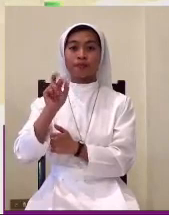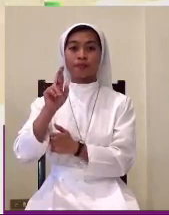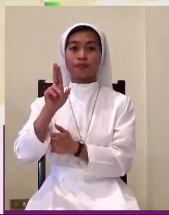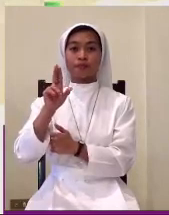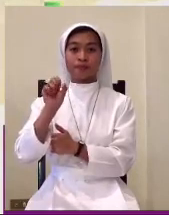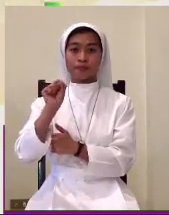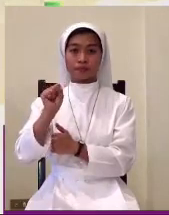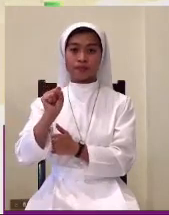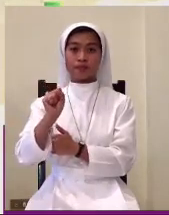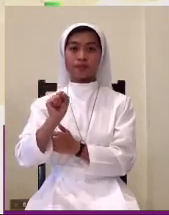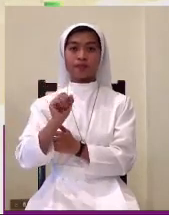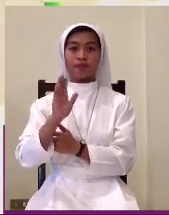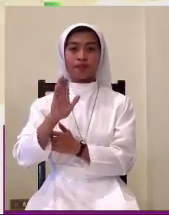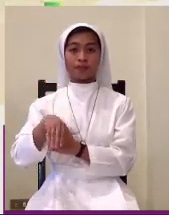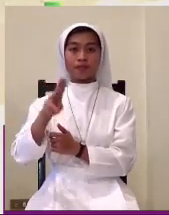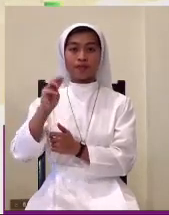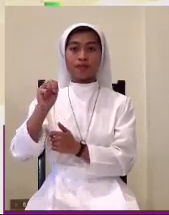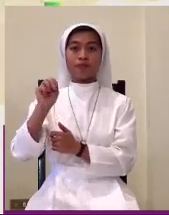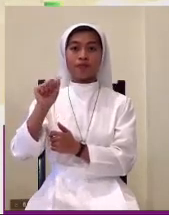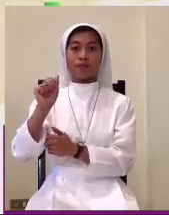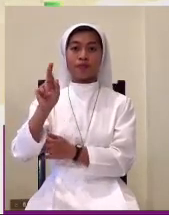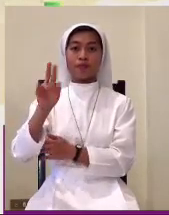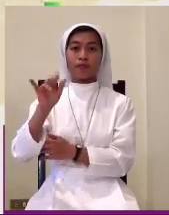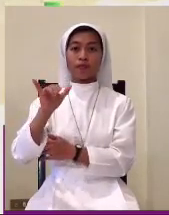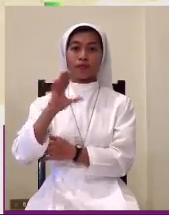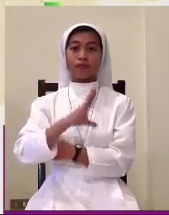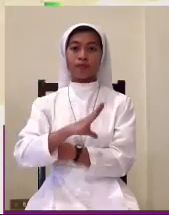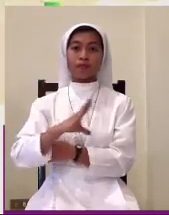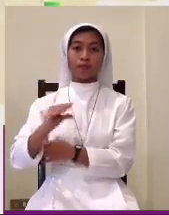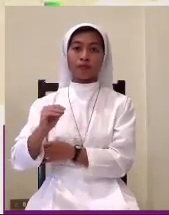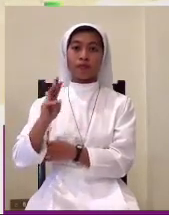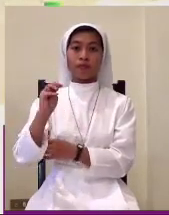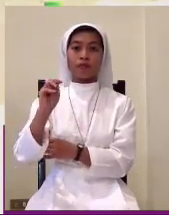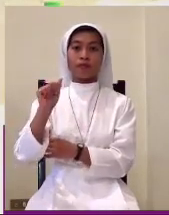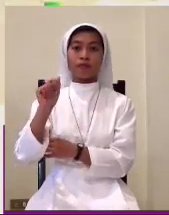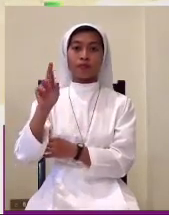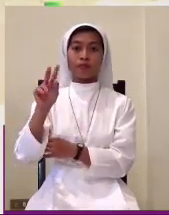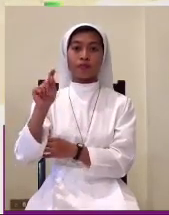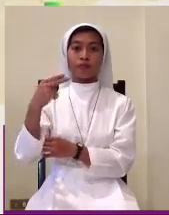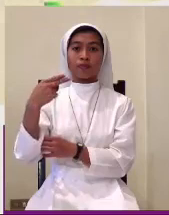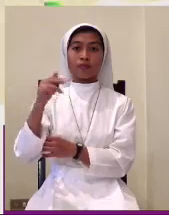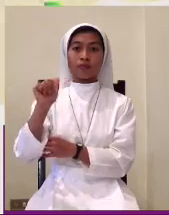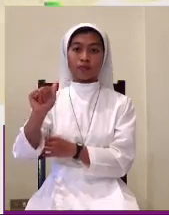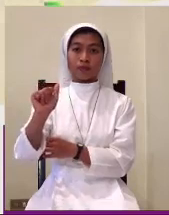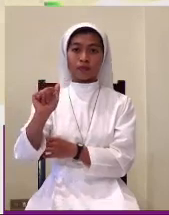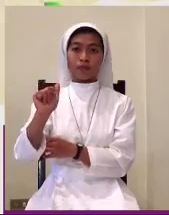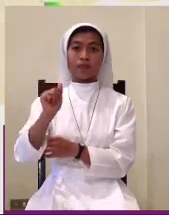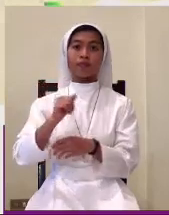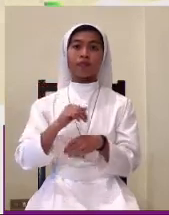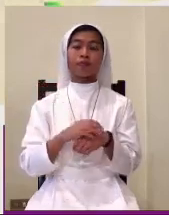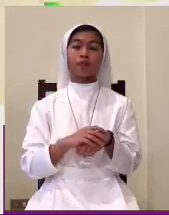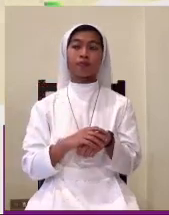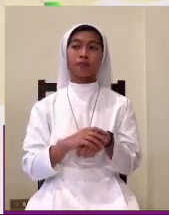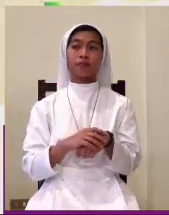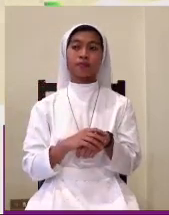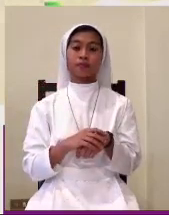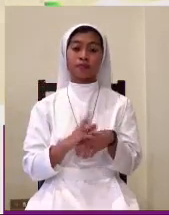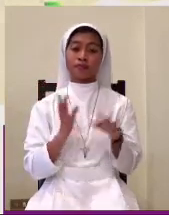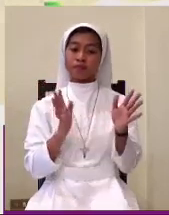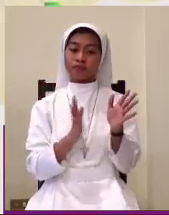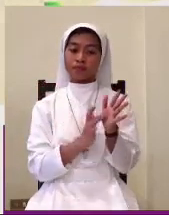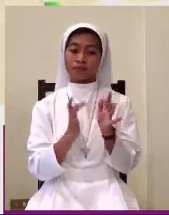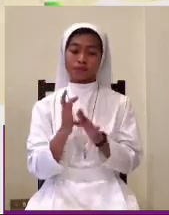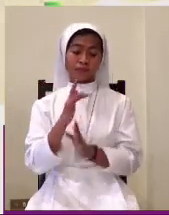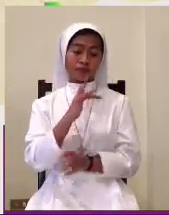Martha twice. We see the human Jesus affected by the death